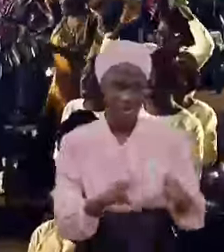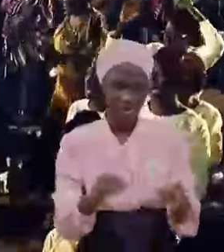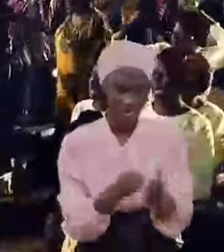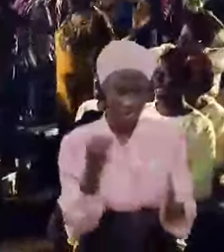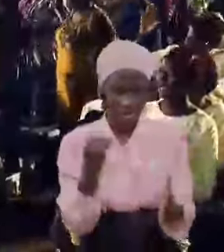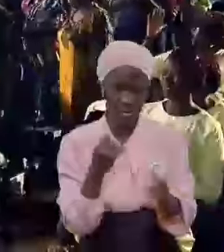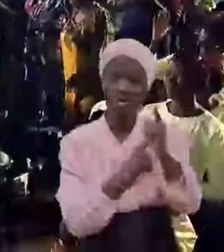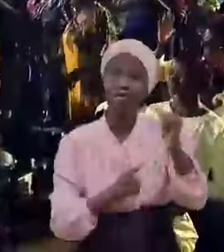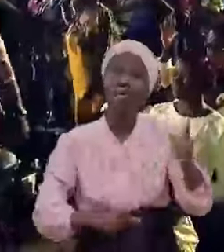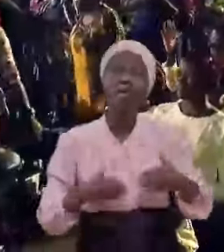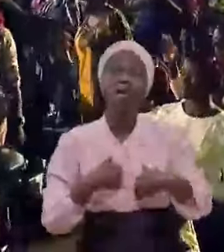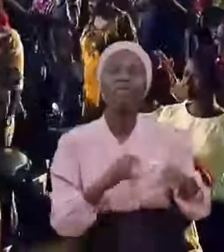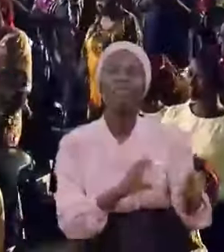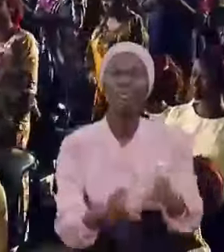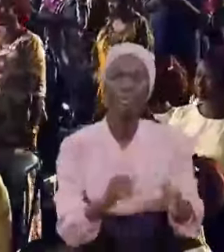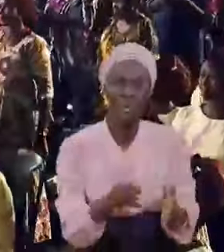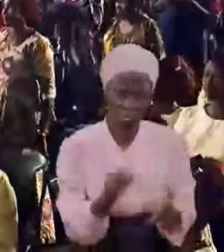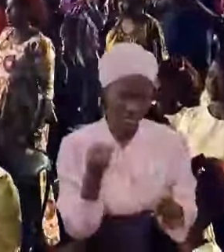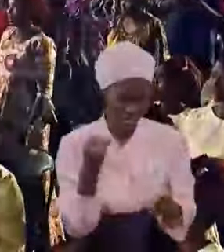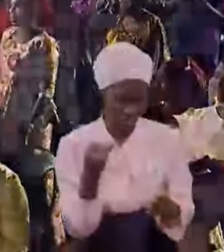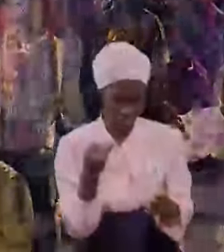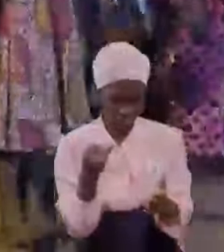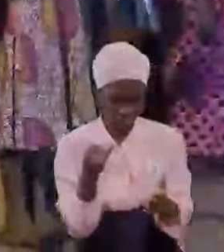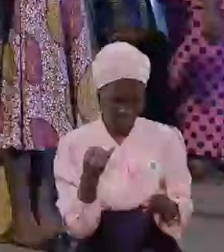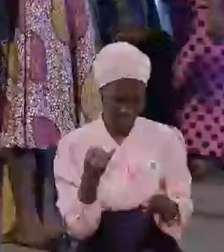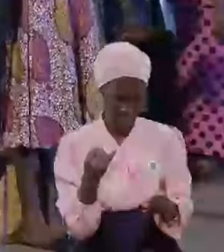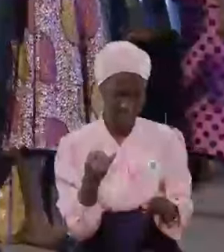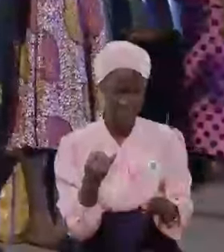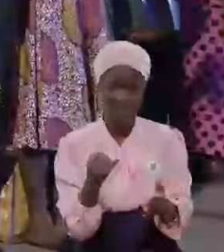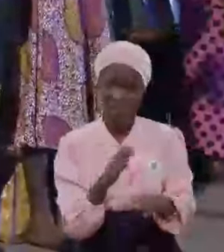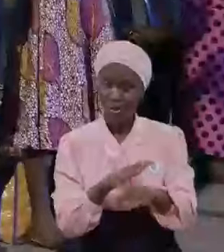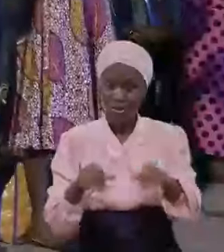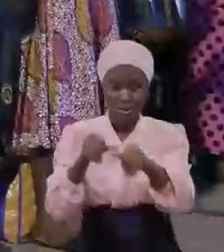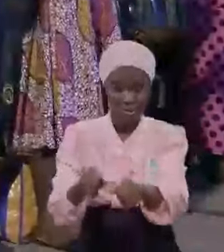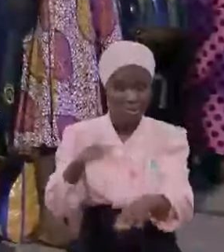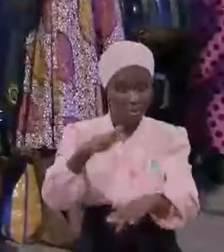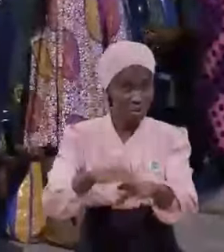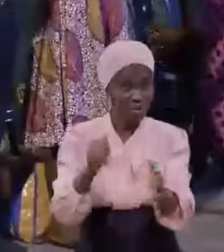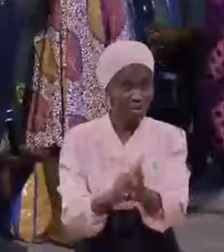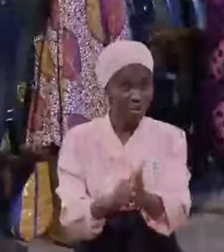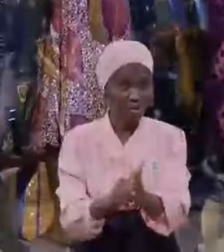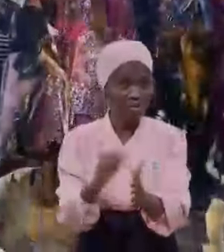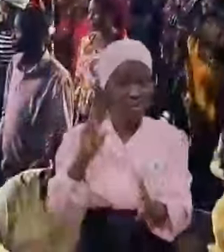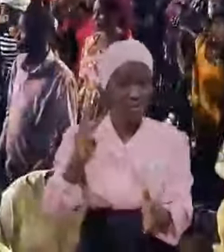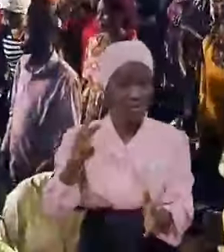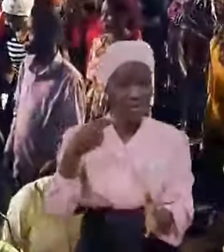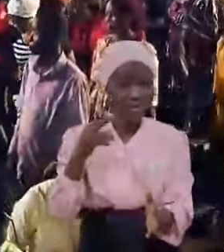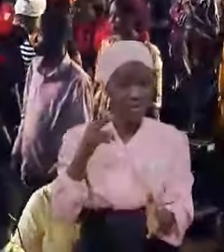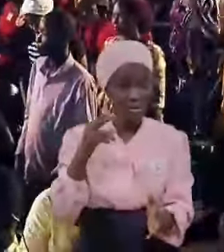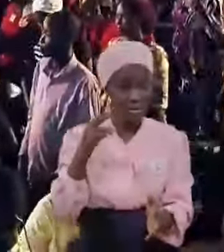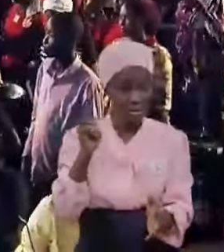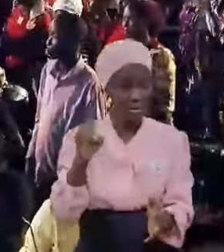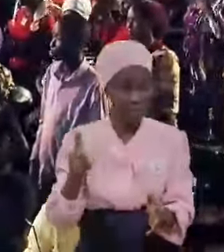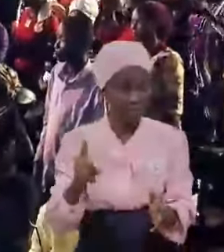Don't stay in that wheelchair. Put action to your faith. Don't keep on holding those